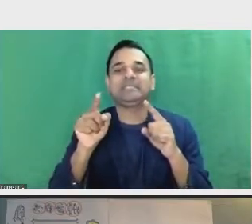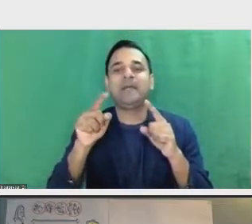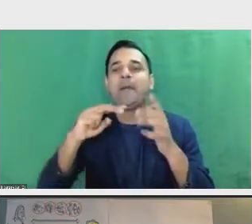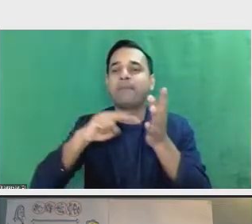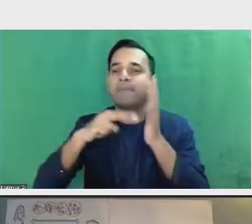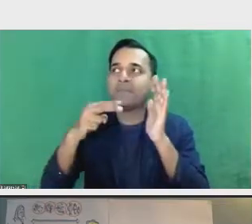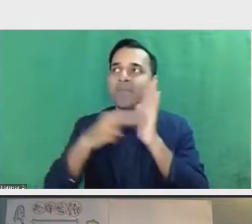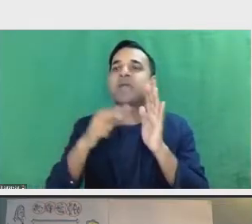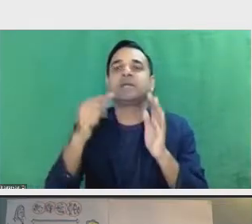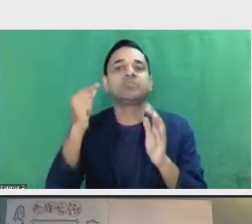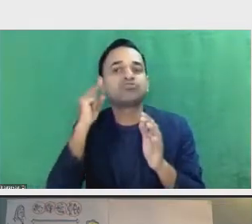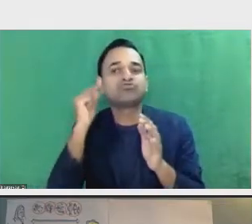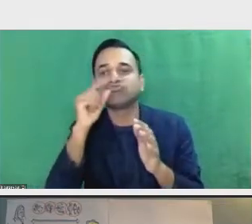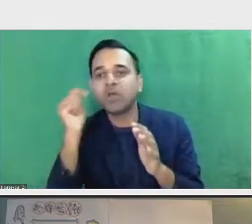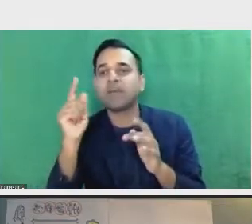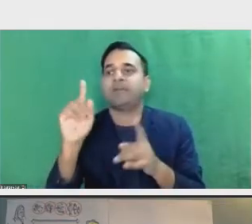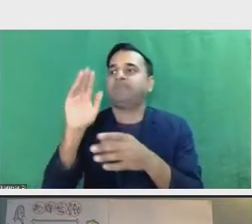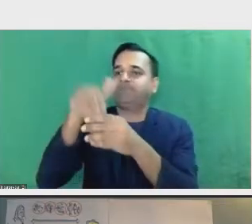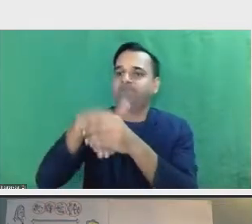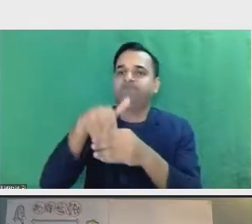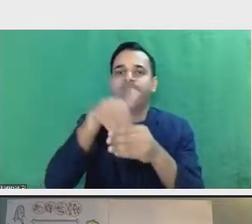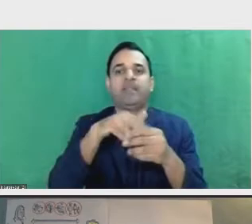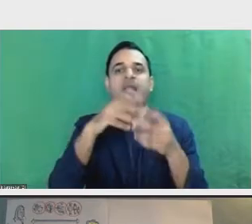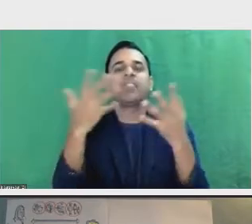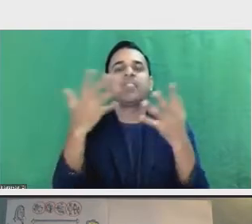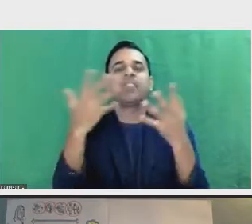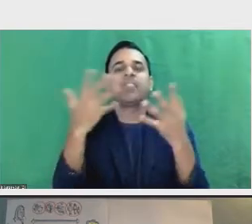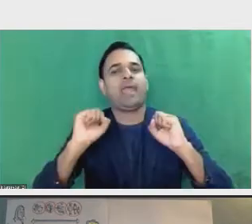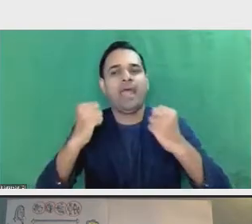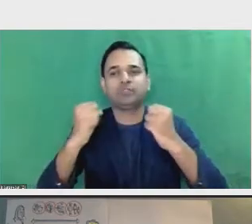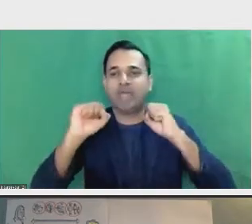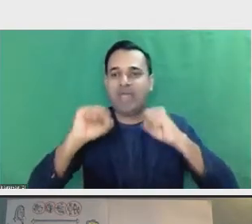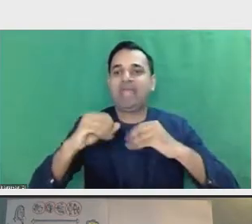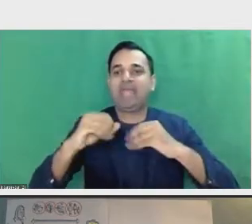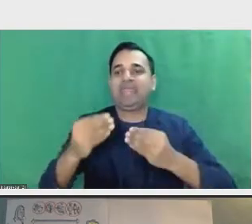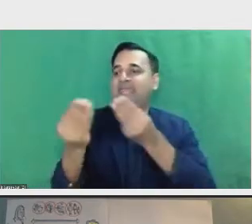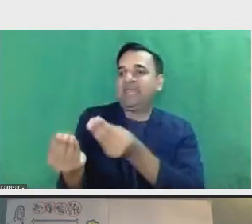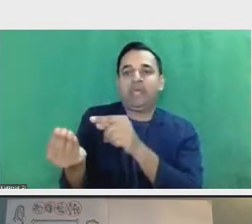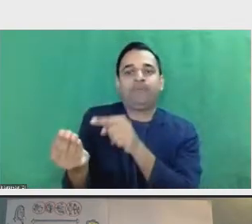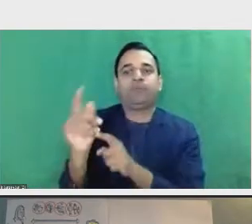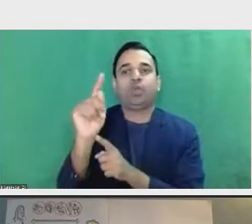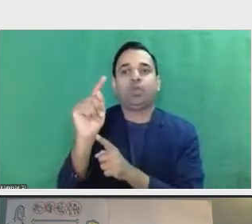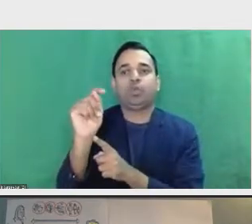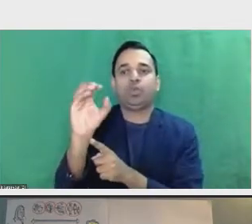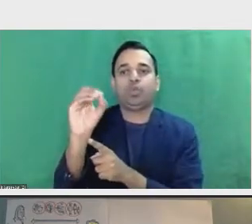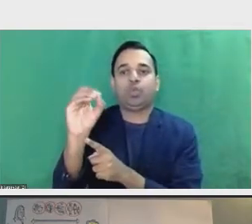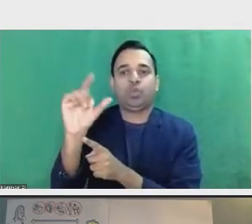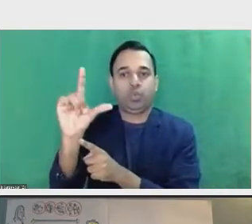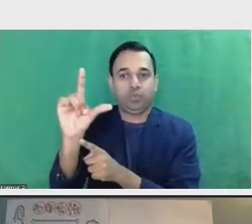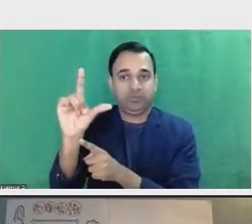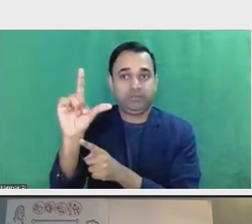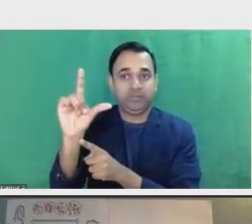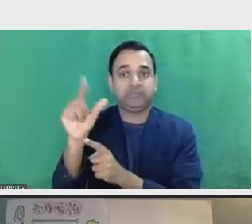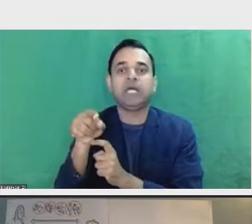document. But the analysis of the NBSAPs themselves have been like, though the preamble of the CV talks about the roles